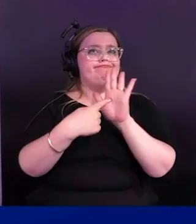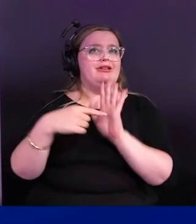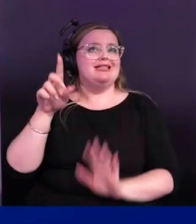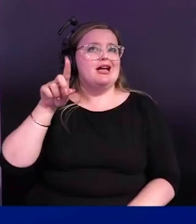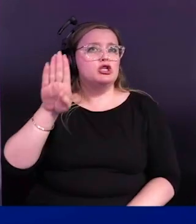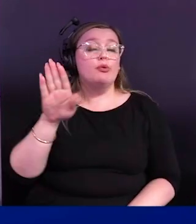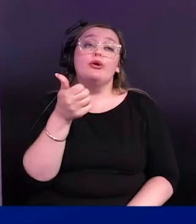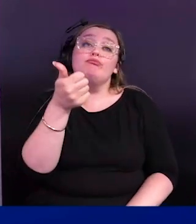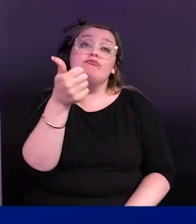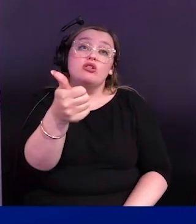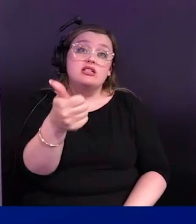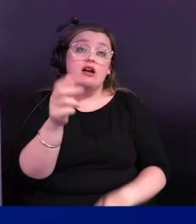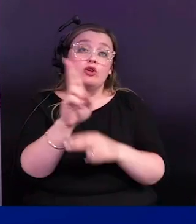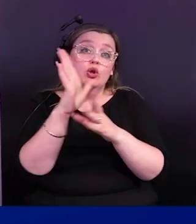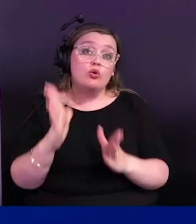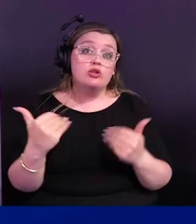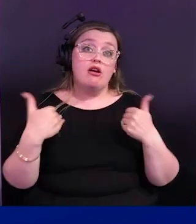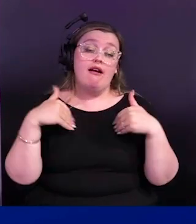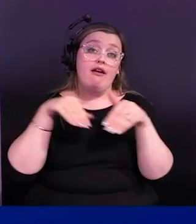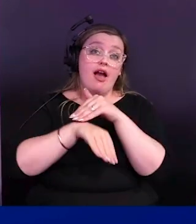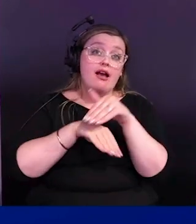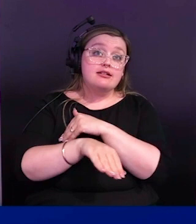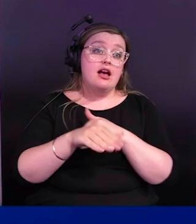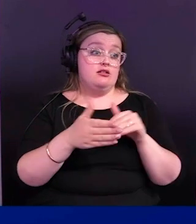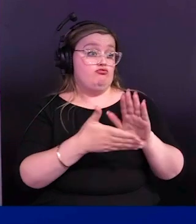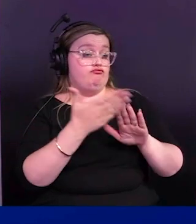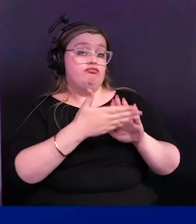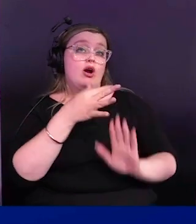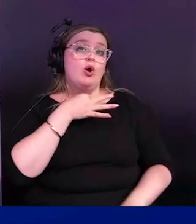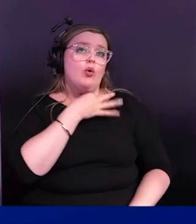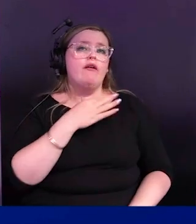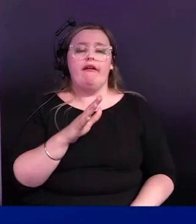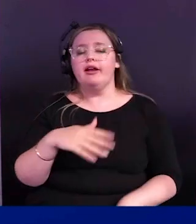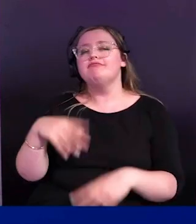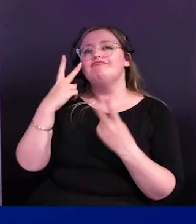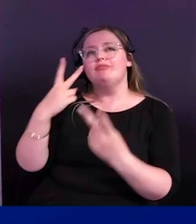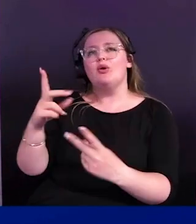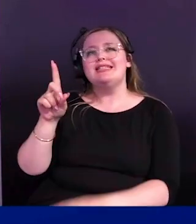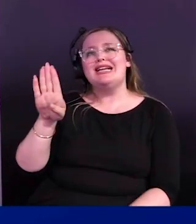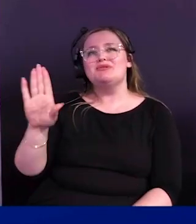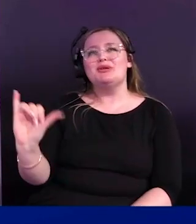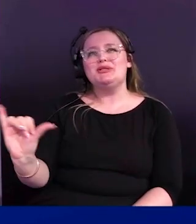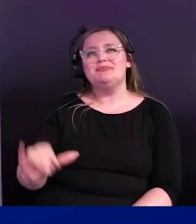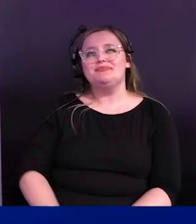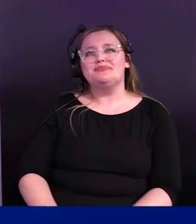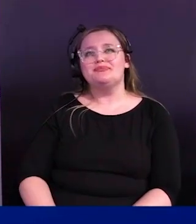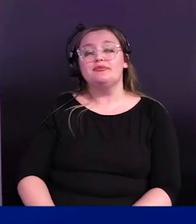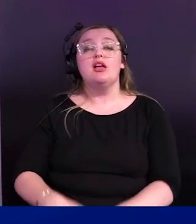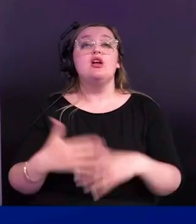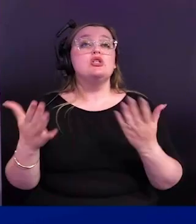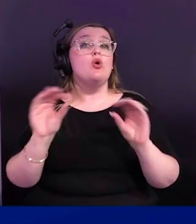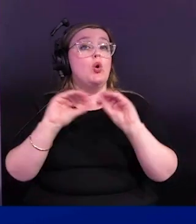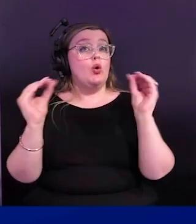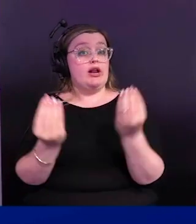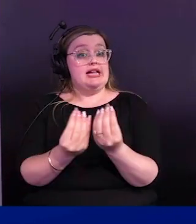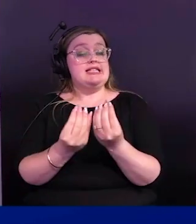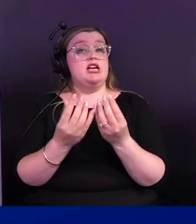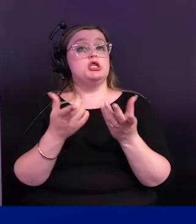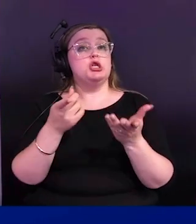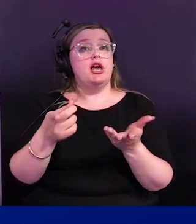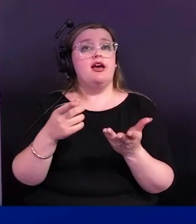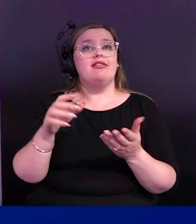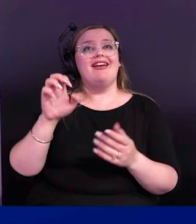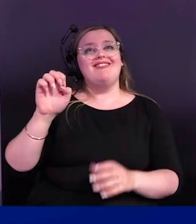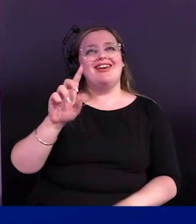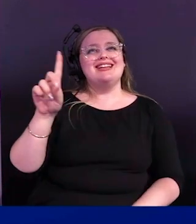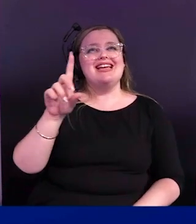as a user have access to run queries, you're going to be able to view the dashboards as well. So in an organization, that event data store